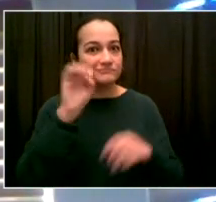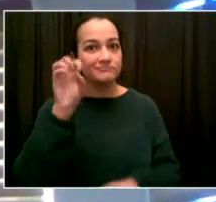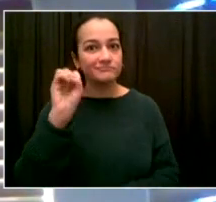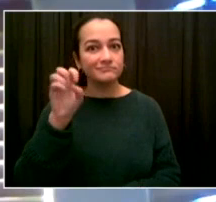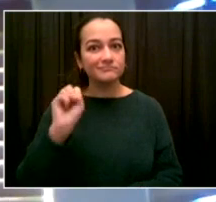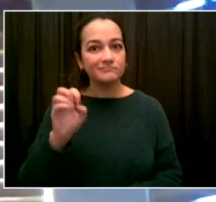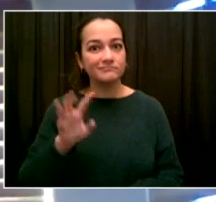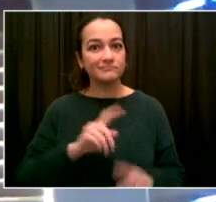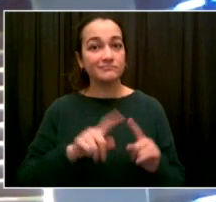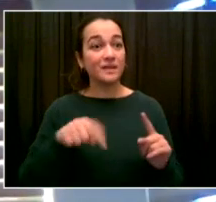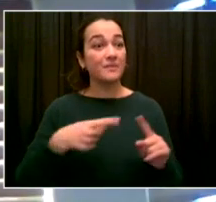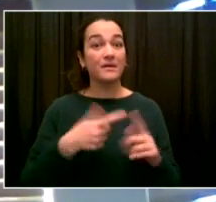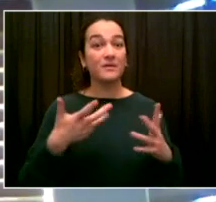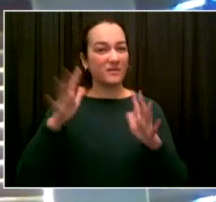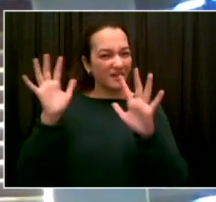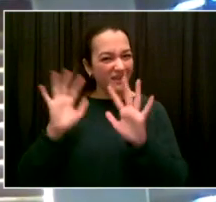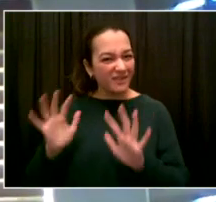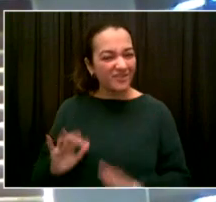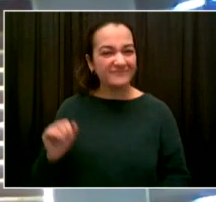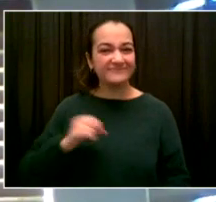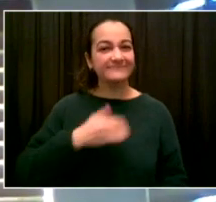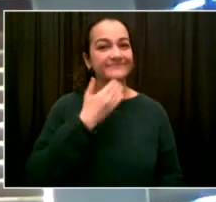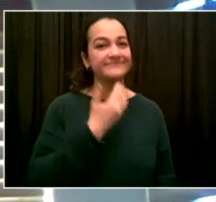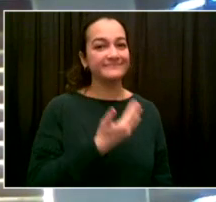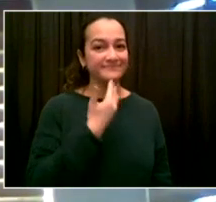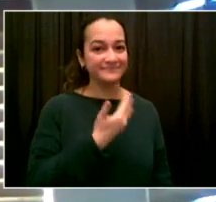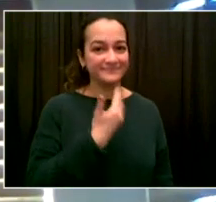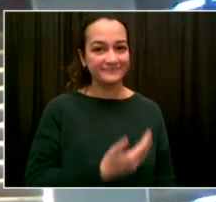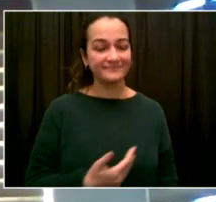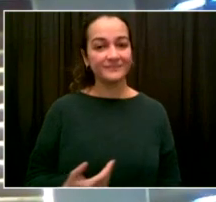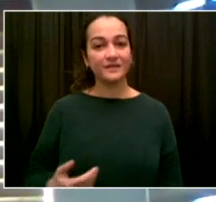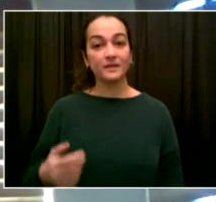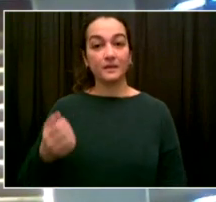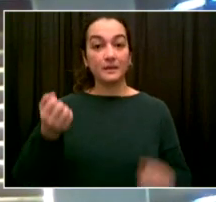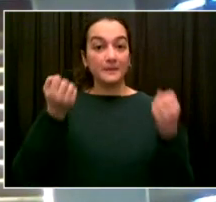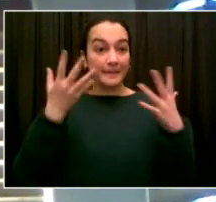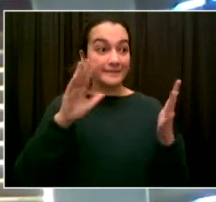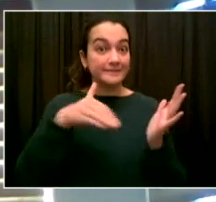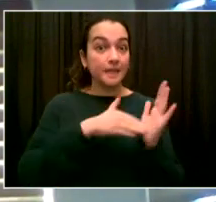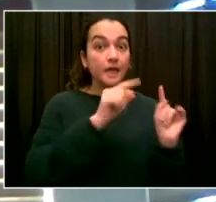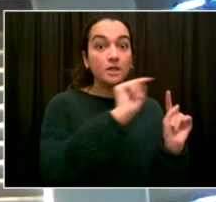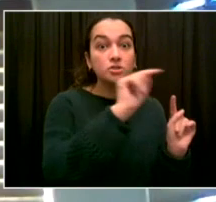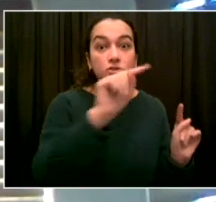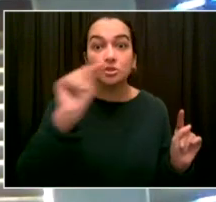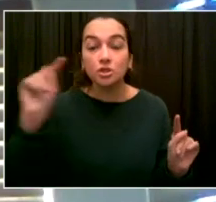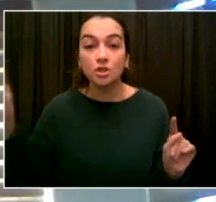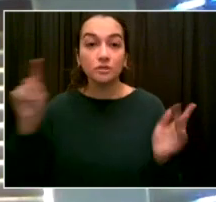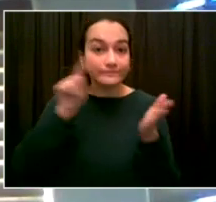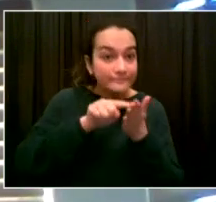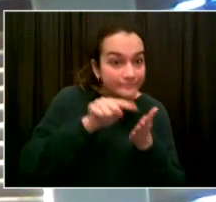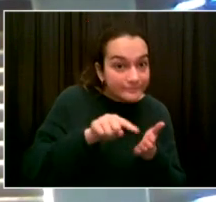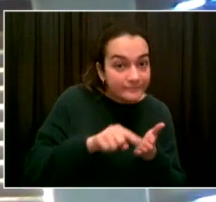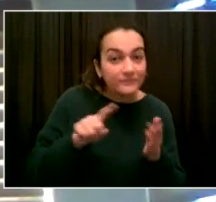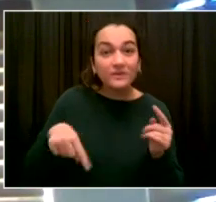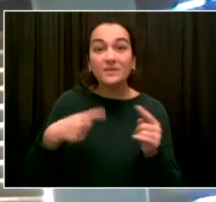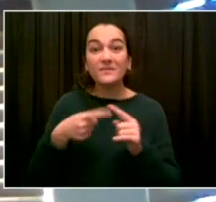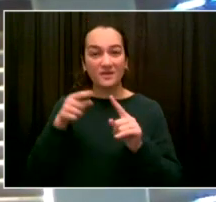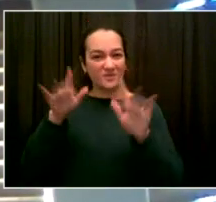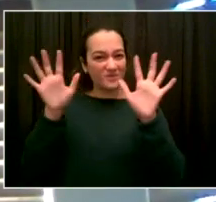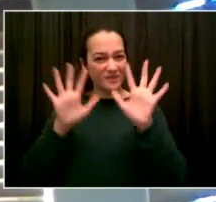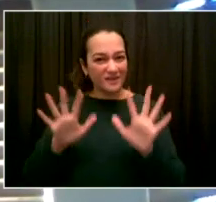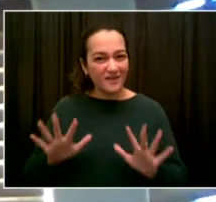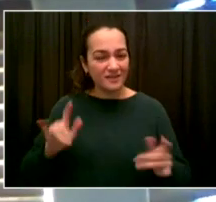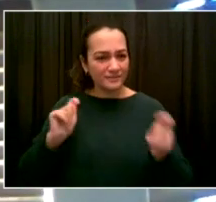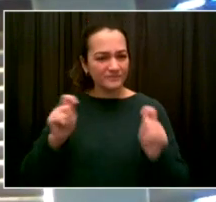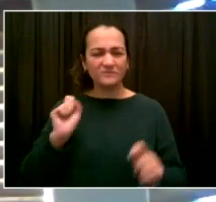on adaptation to climate change, is unique. The need for this focus is underscored by the horrific experience this summer